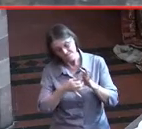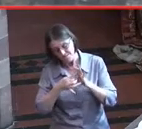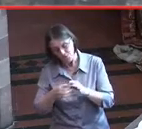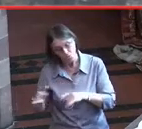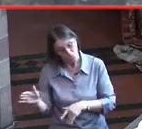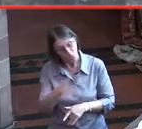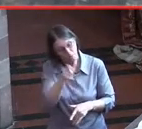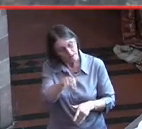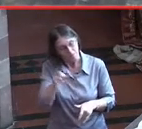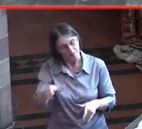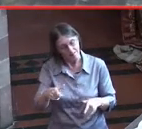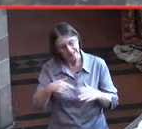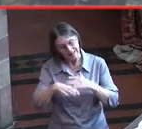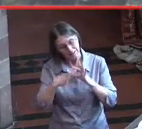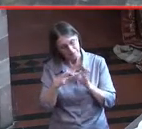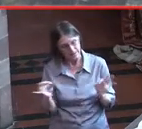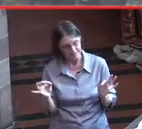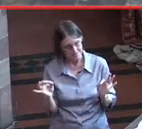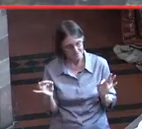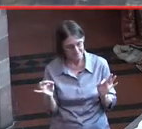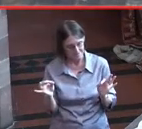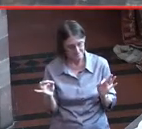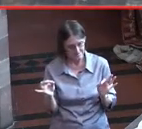all. Amen.